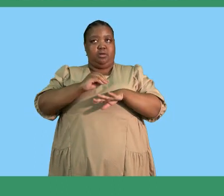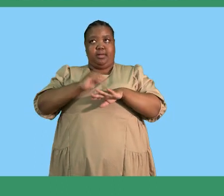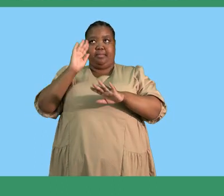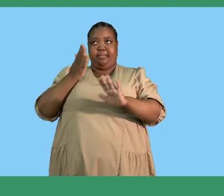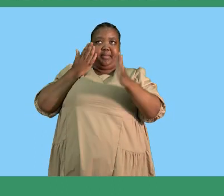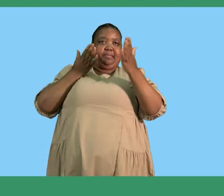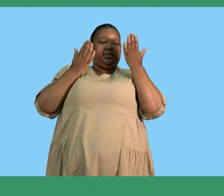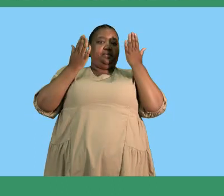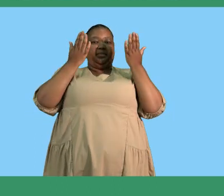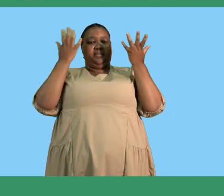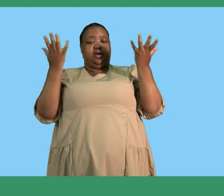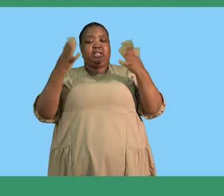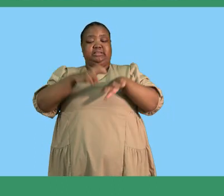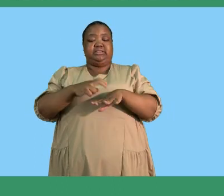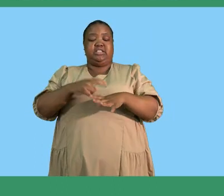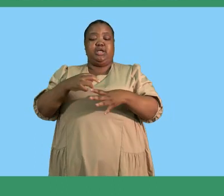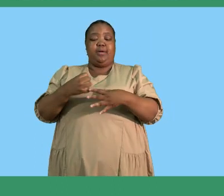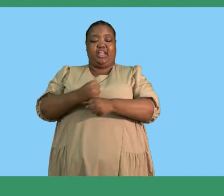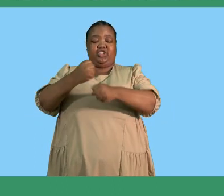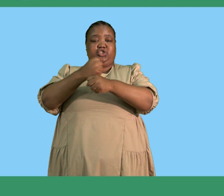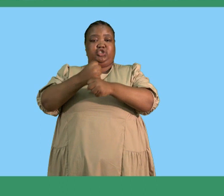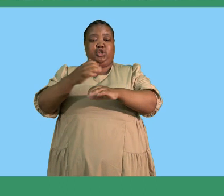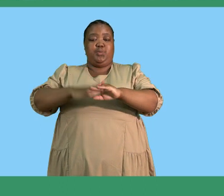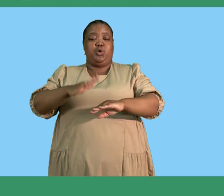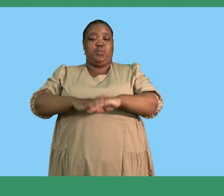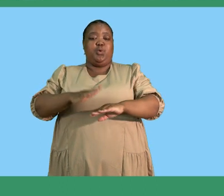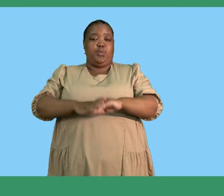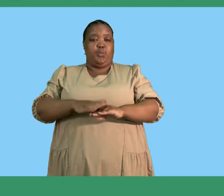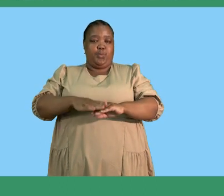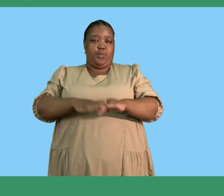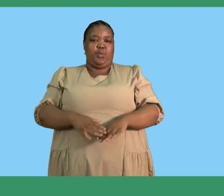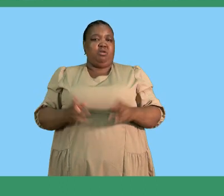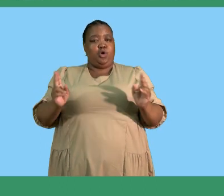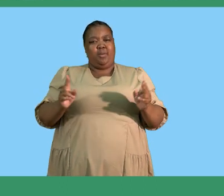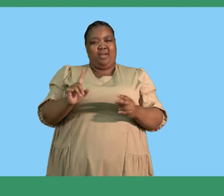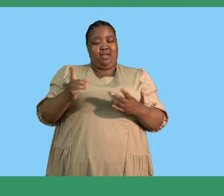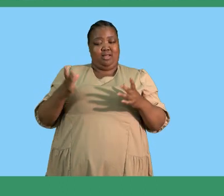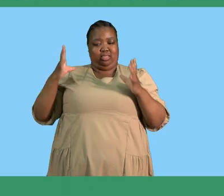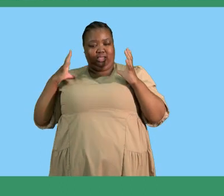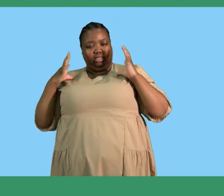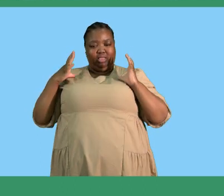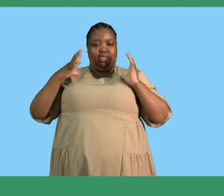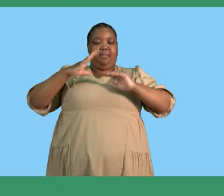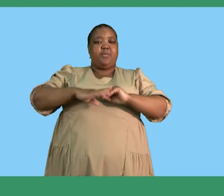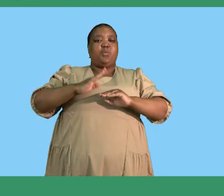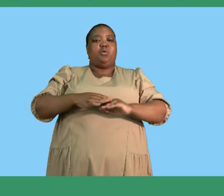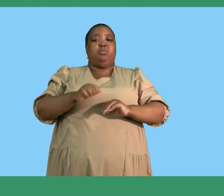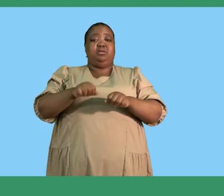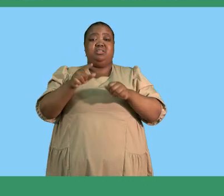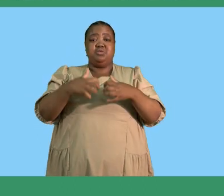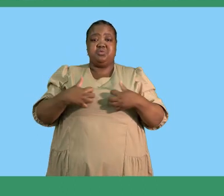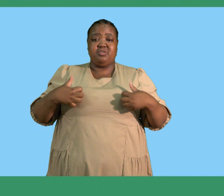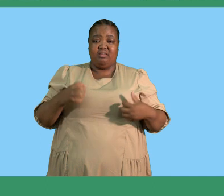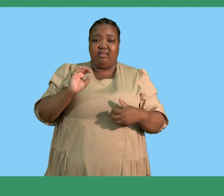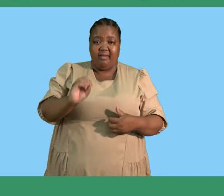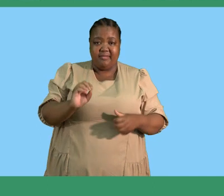that requires more action or work from an individual than normal. So like I said, when you have